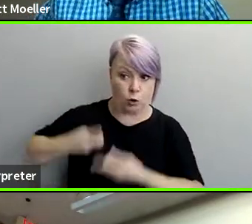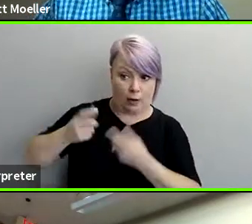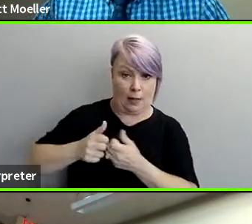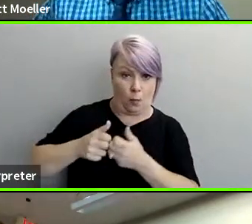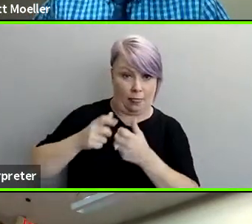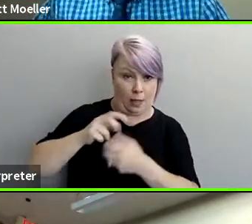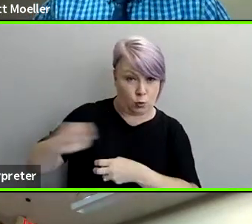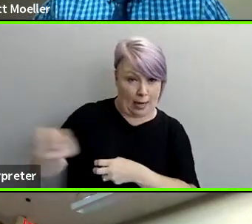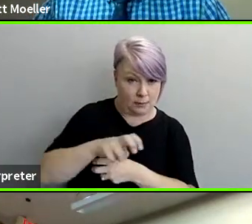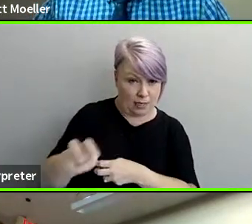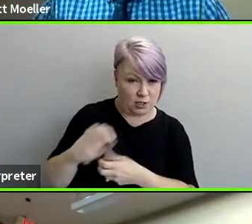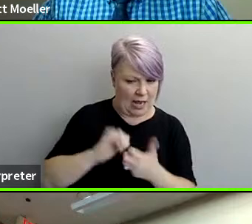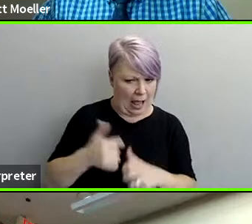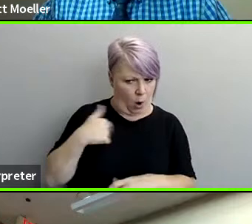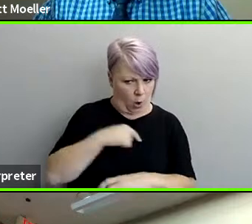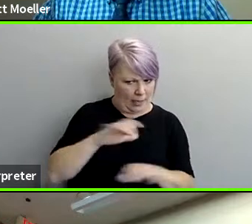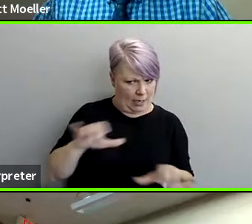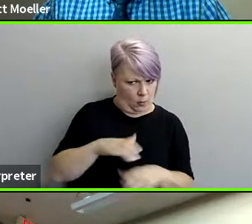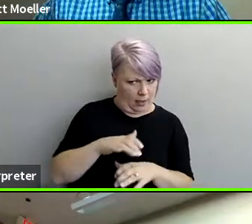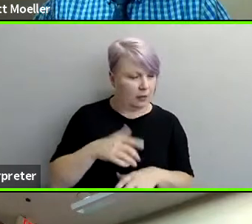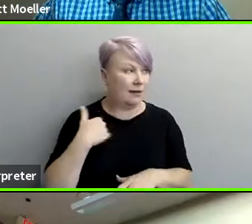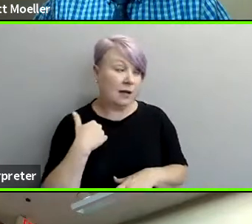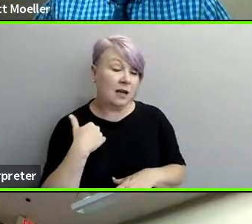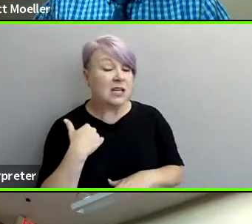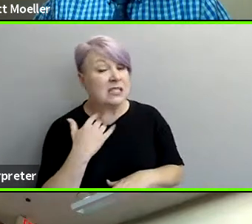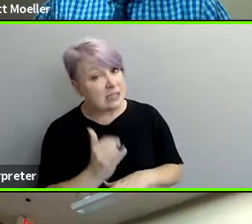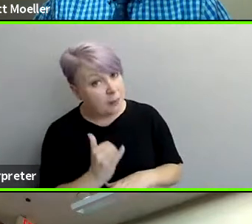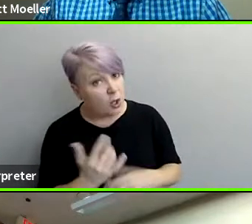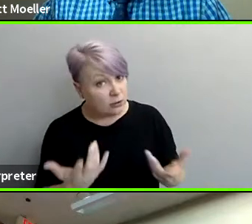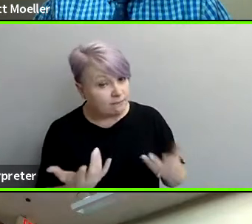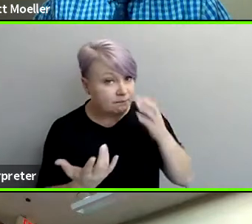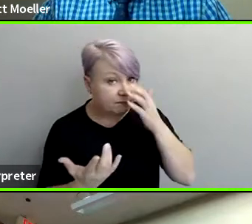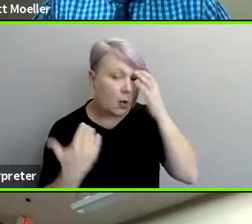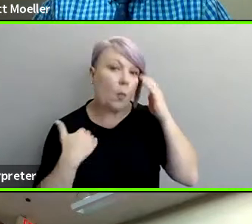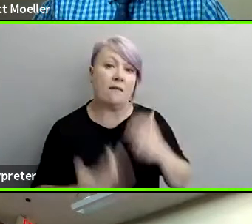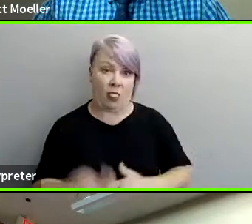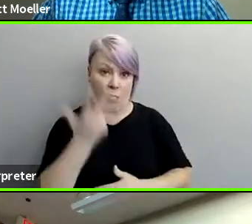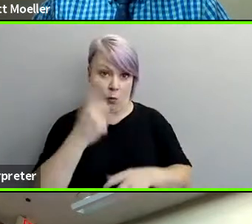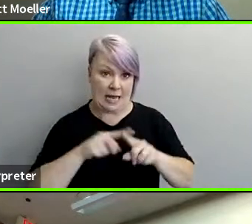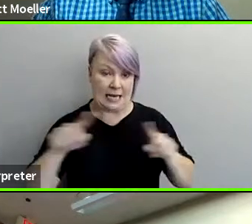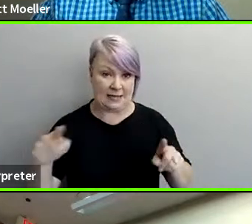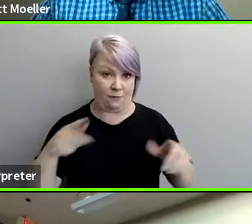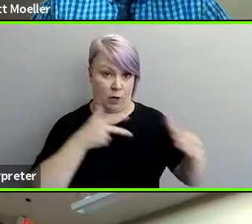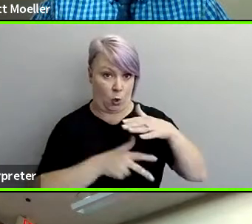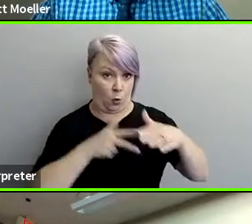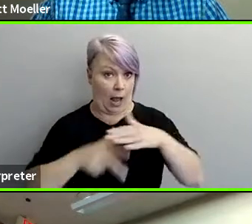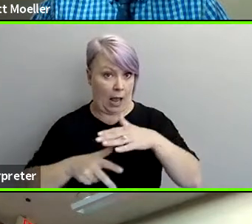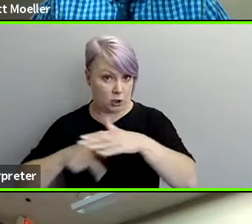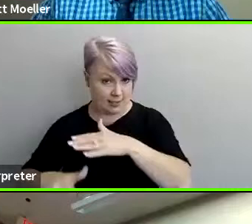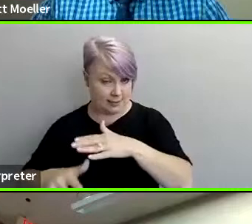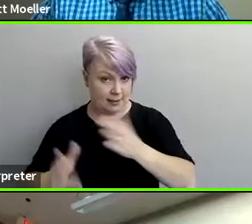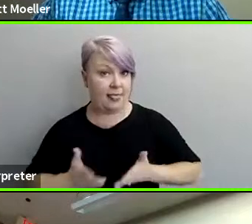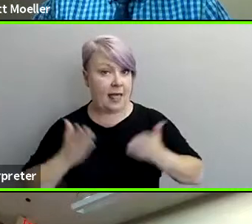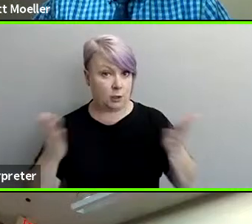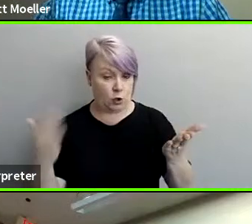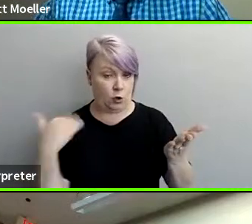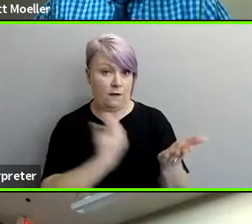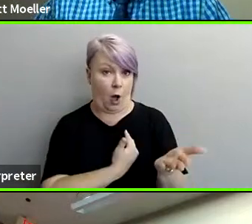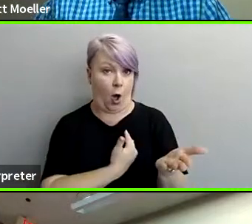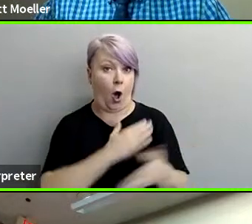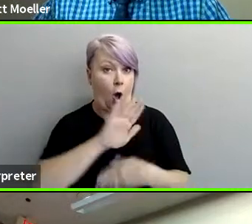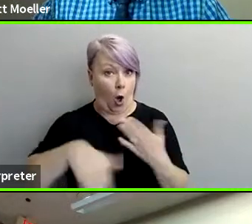doing? Similar experience. So we have 3 different garages that serve our schools.